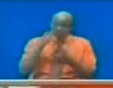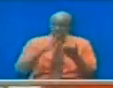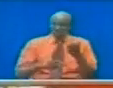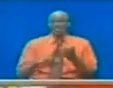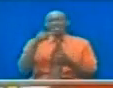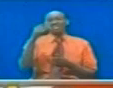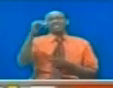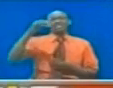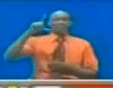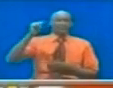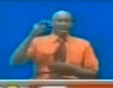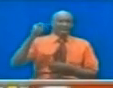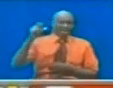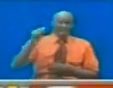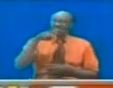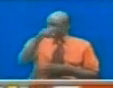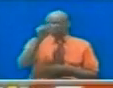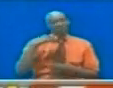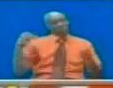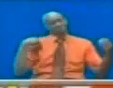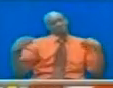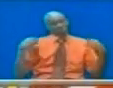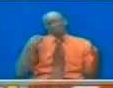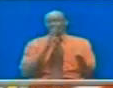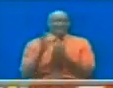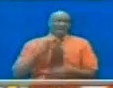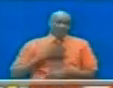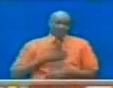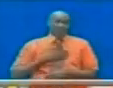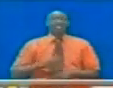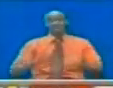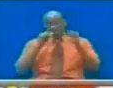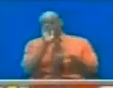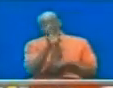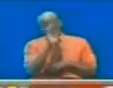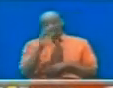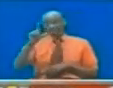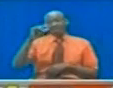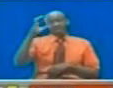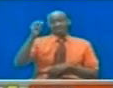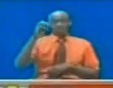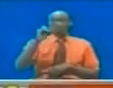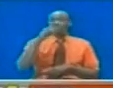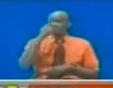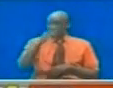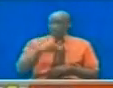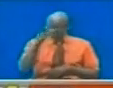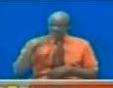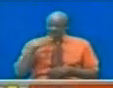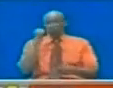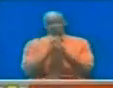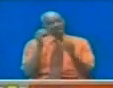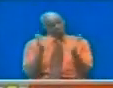wamemuonya dhidi ya kuingilia kati mipangilio yao. Wakiongozwa na mwenyekiti wao Benjamin Limo, maafisa hao walisema kwamba hawatafanya